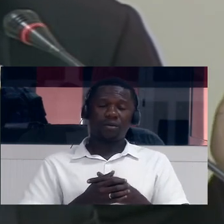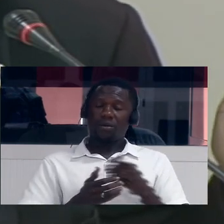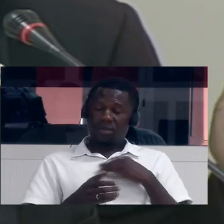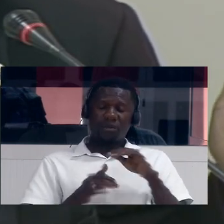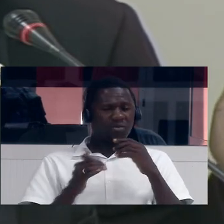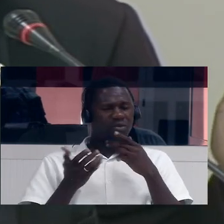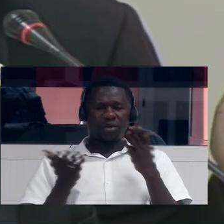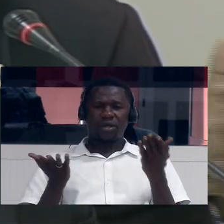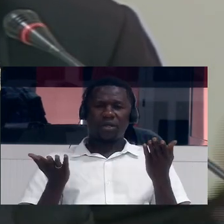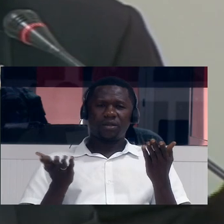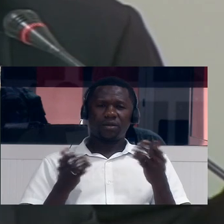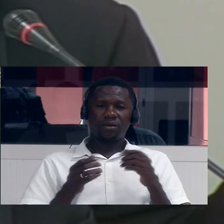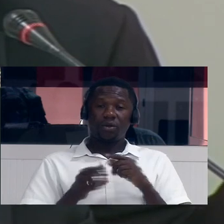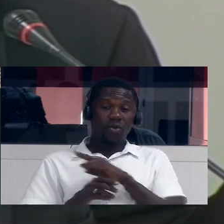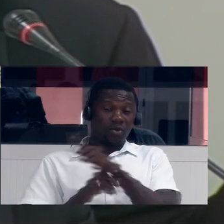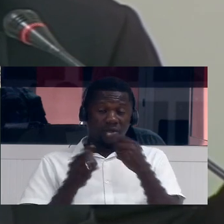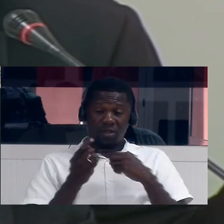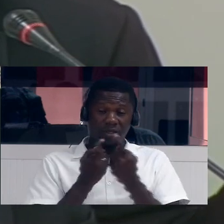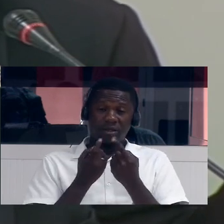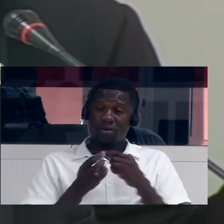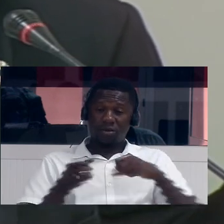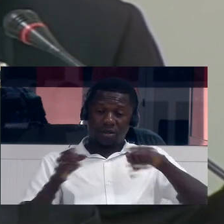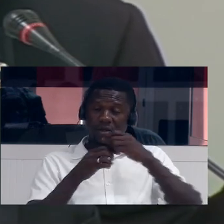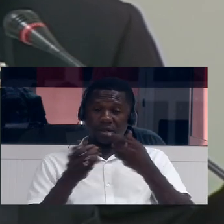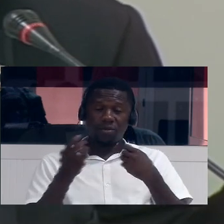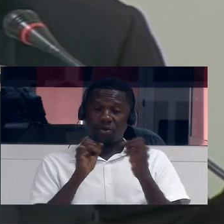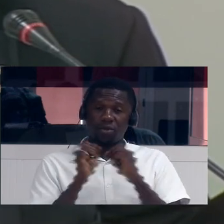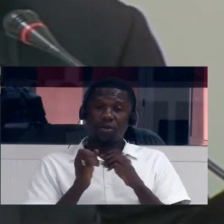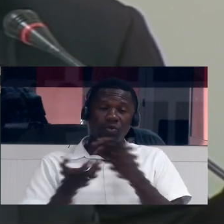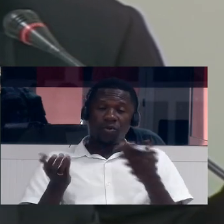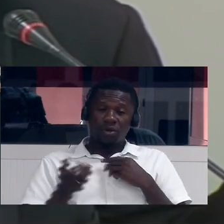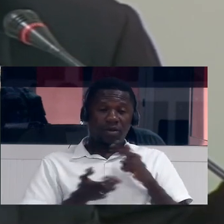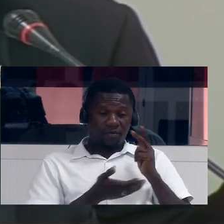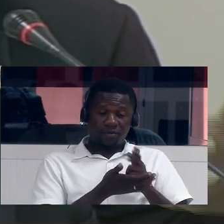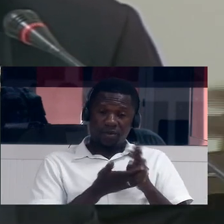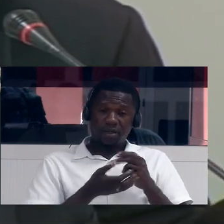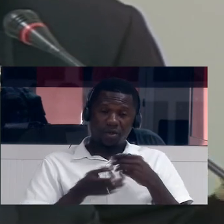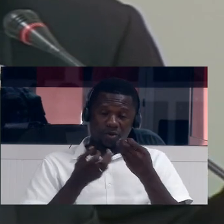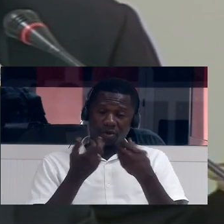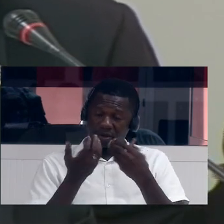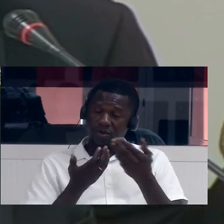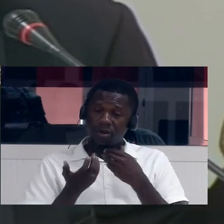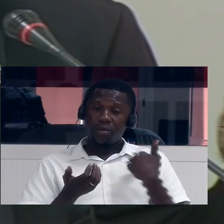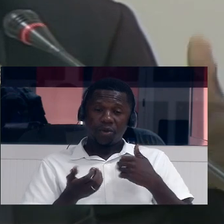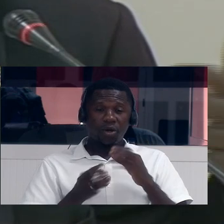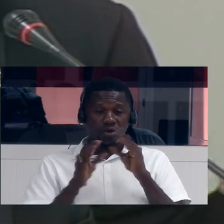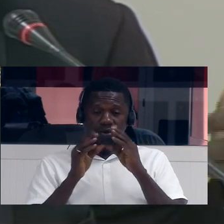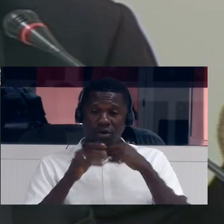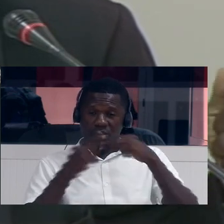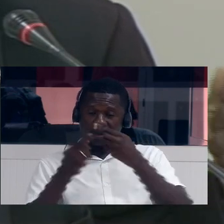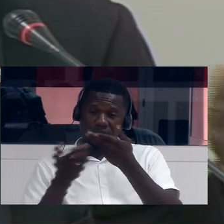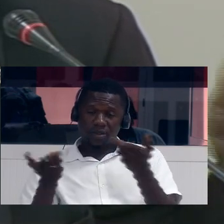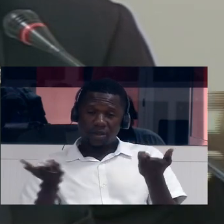incredible. Those things are not around anymore. That's why you have these facts coming out. People are talking about these things. We find a